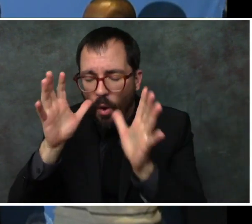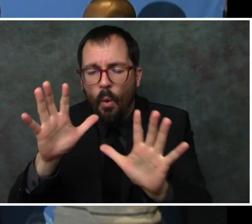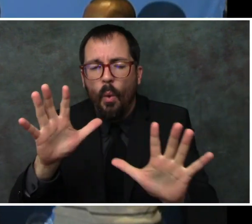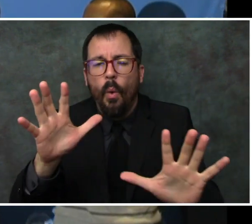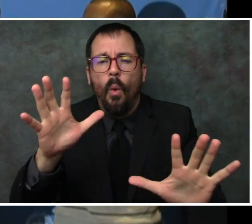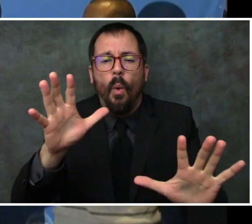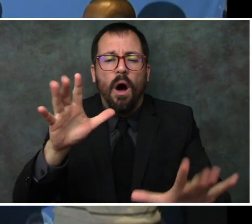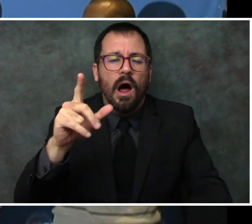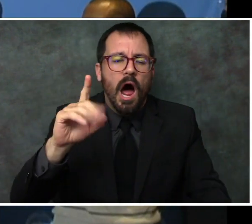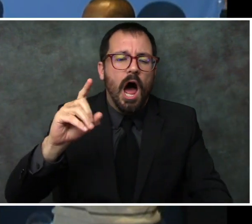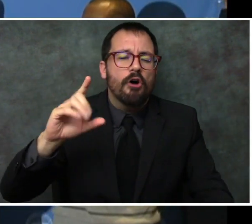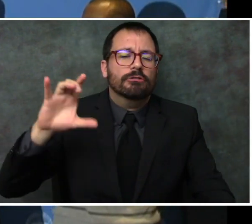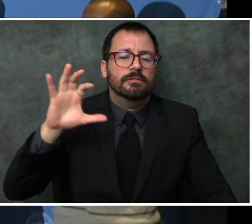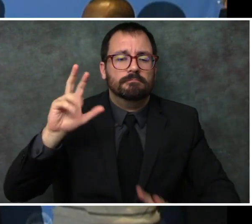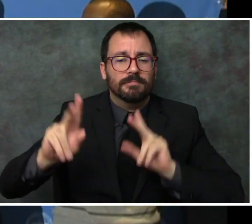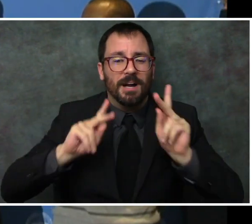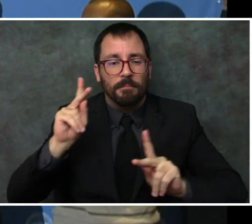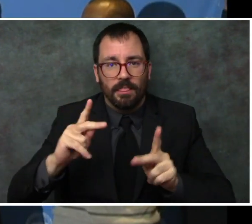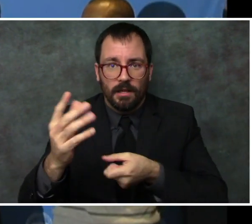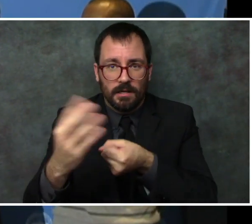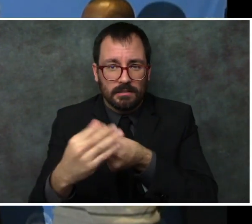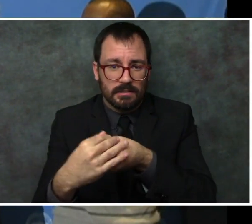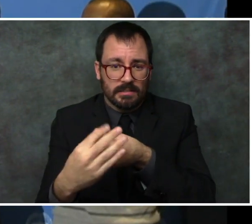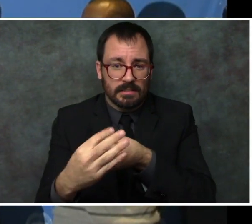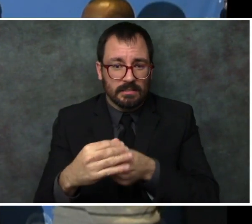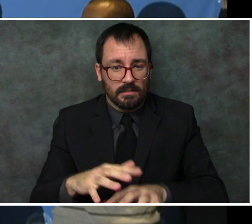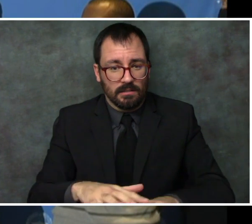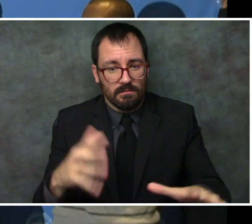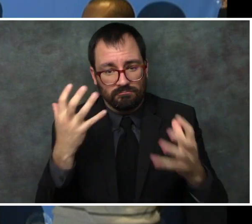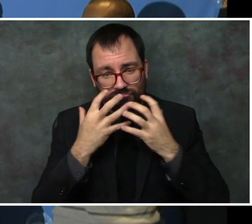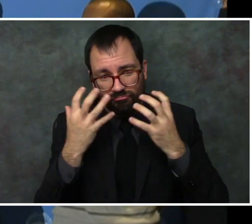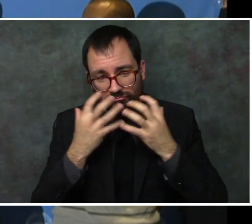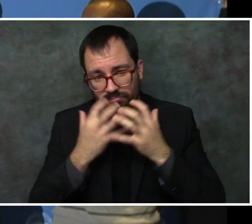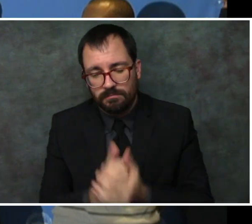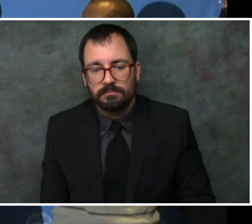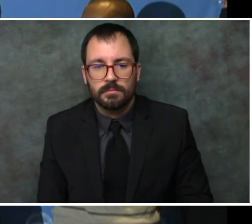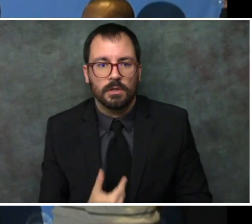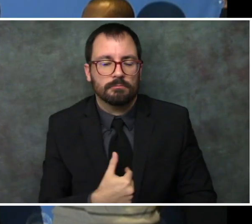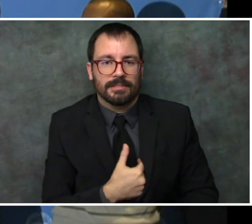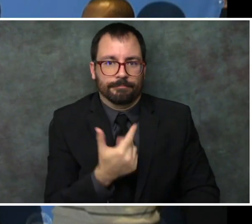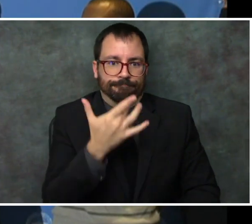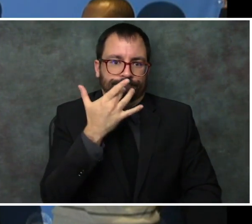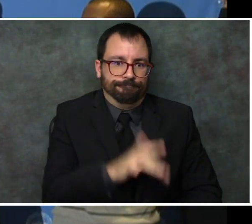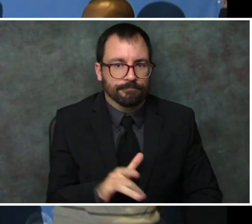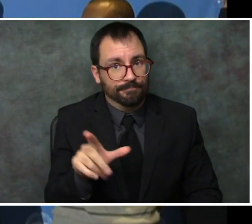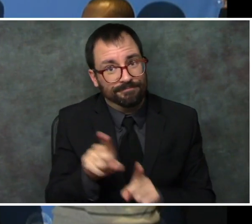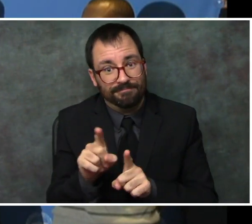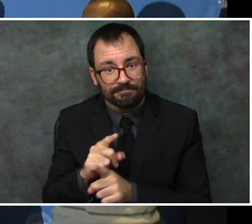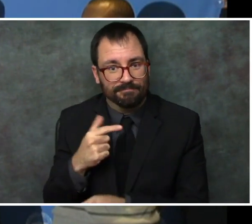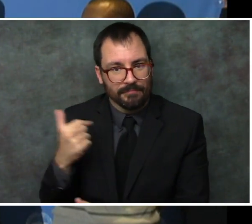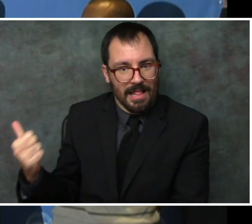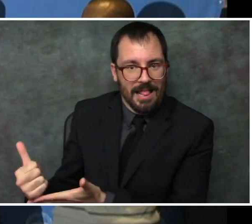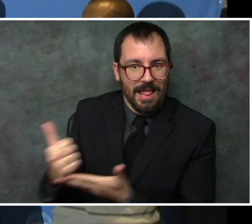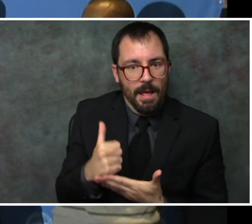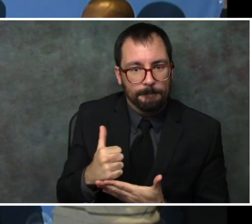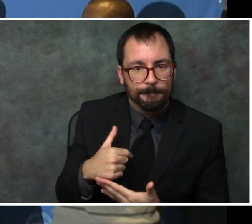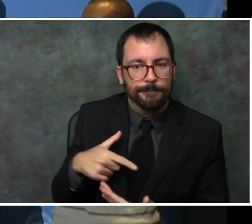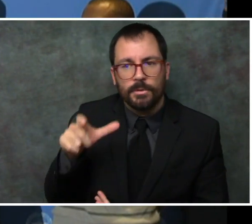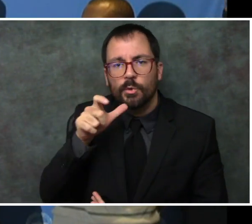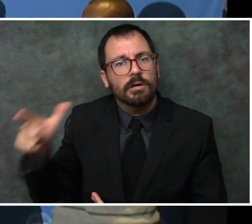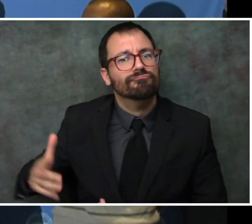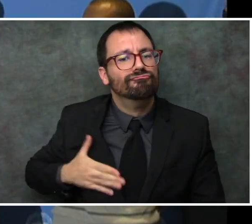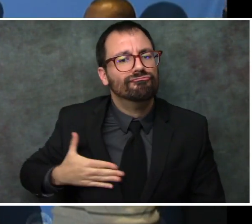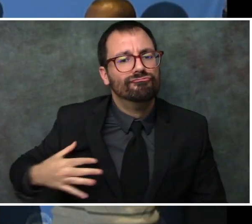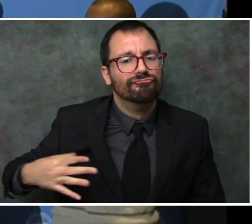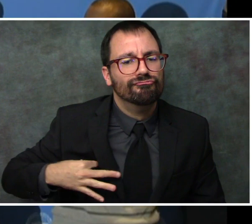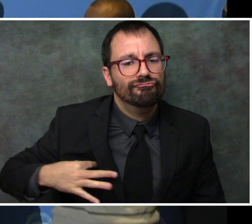hundreds participated in these sessions. I might add that we're most fortunate to have the assistance of Muriel Sanchez Esquire,